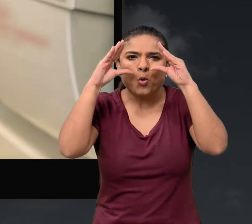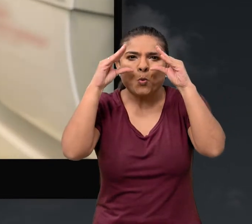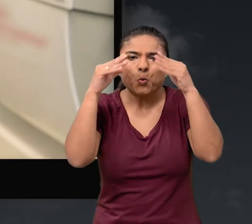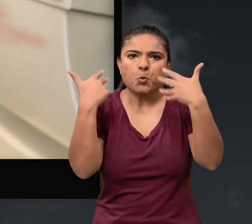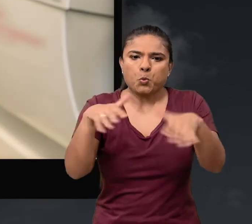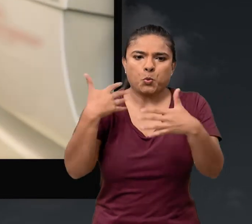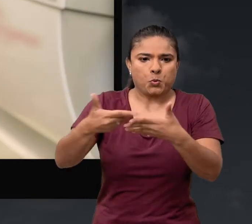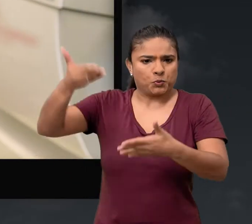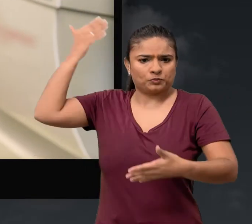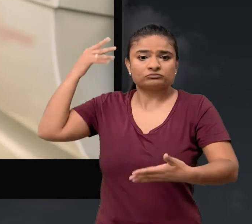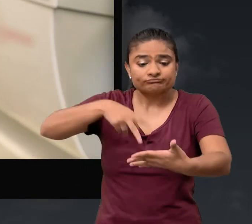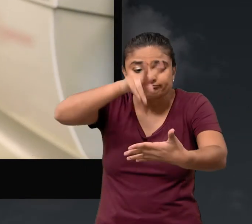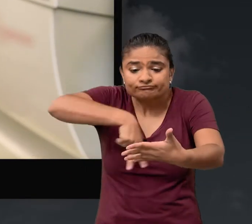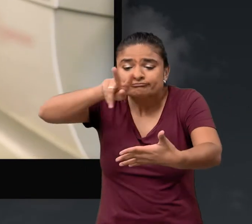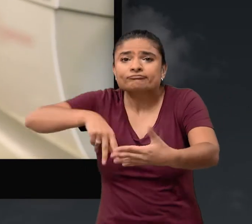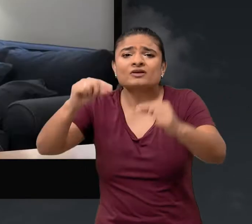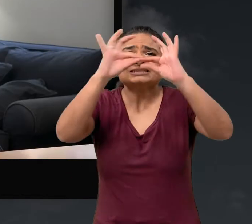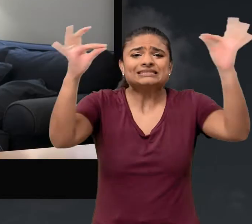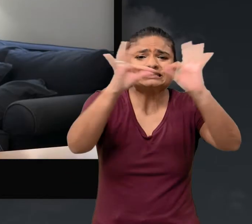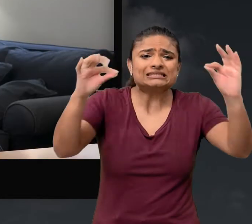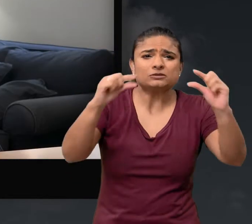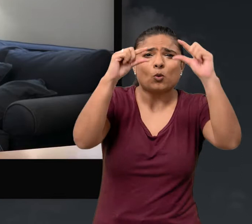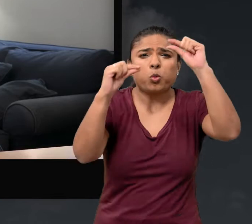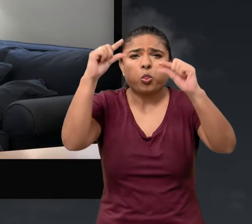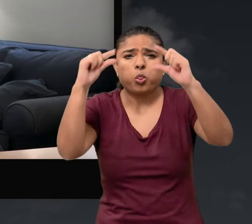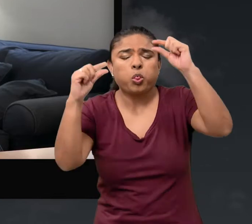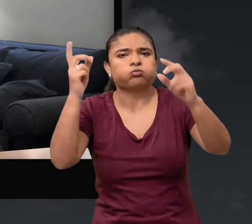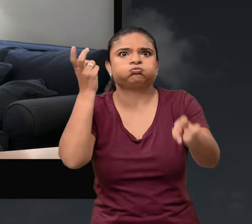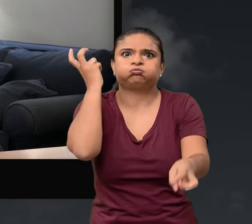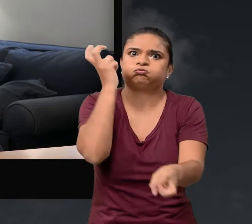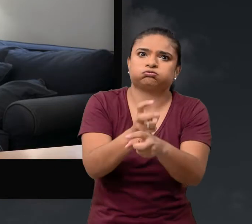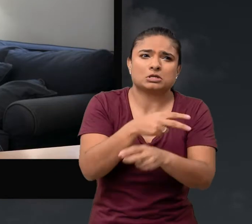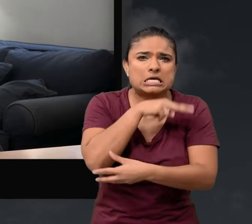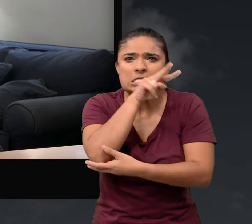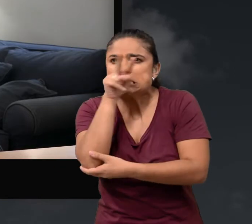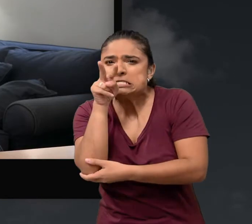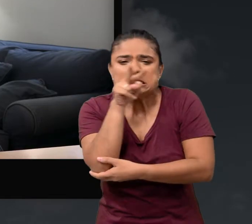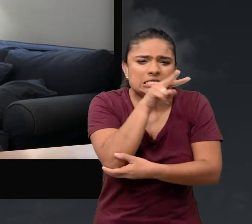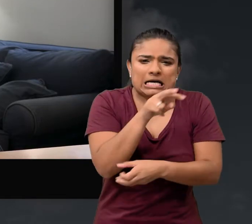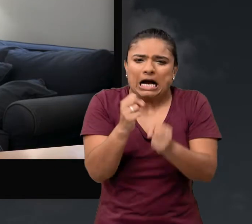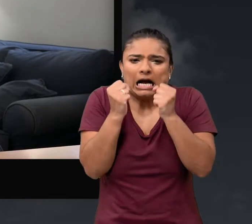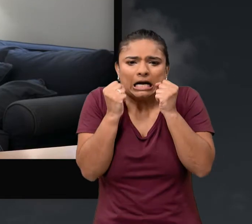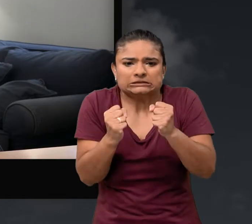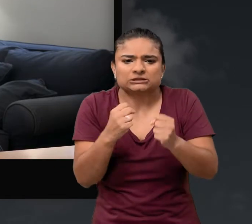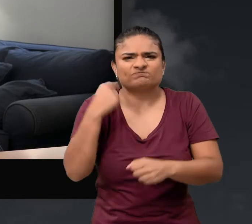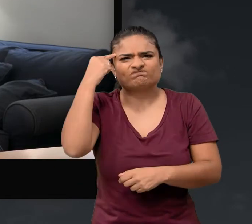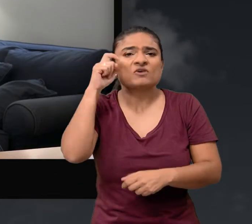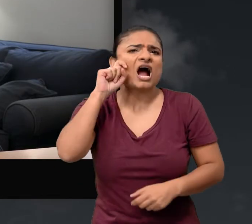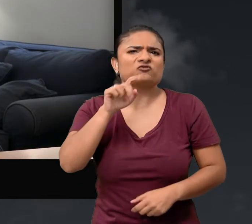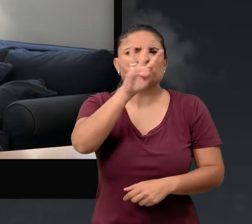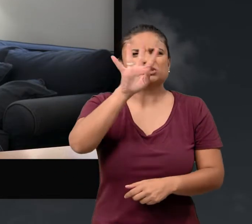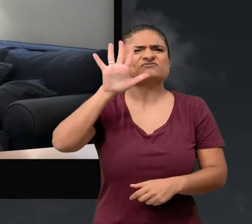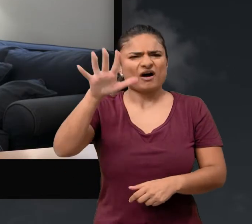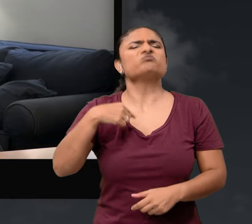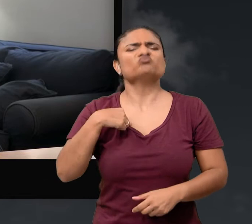then. So reading text and small things has been difficult all my life. So I decided when I was